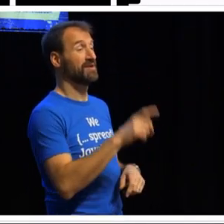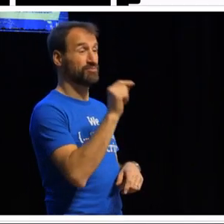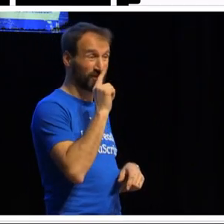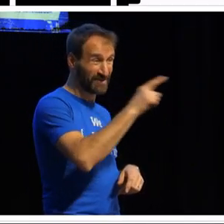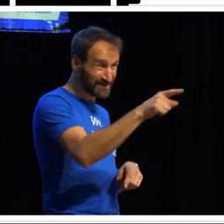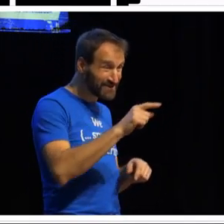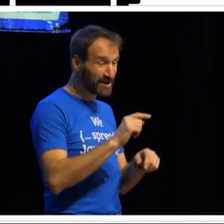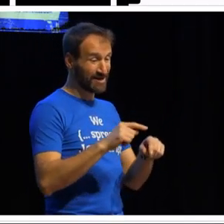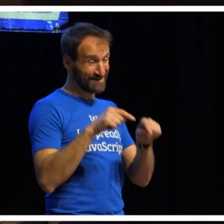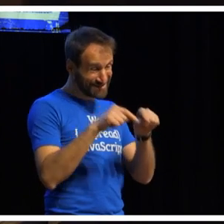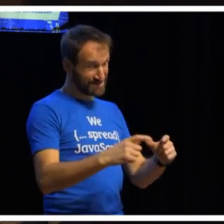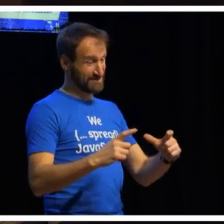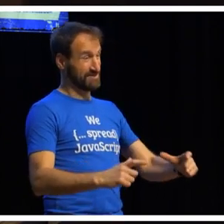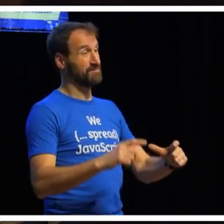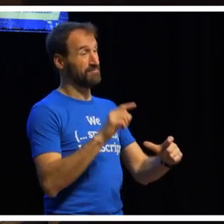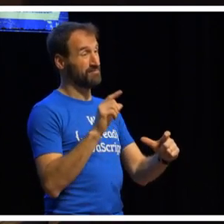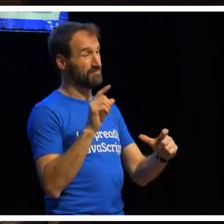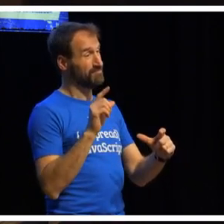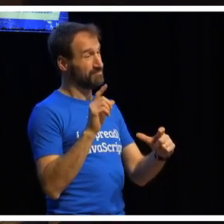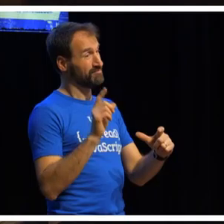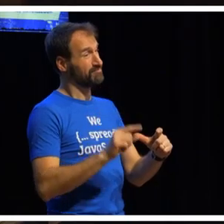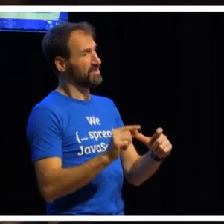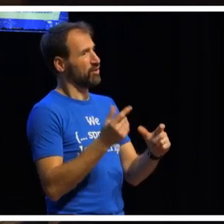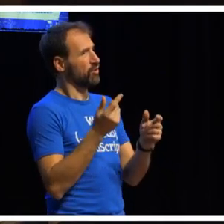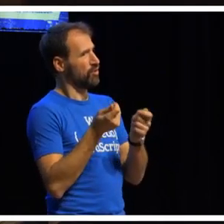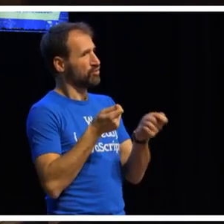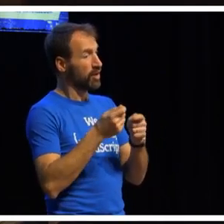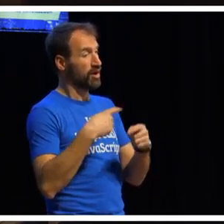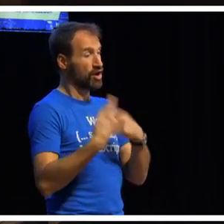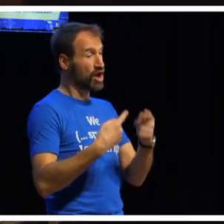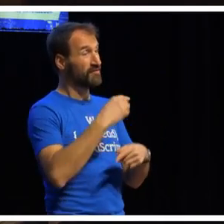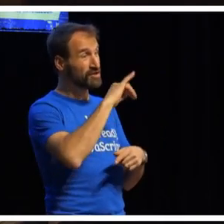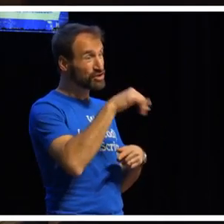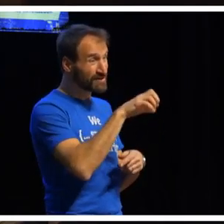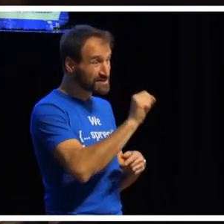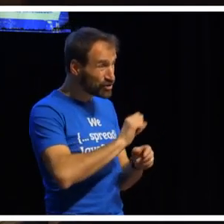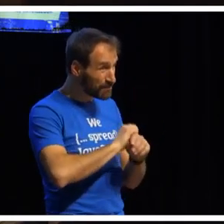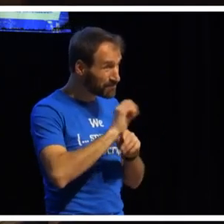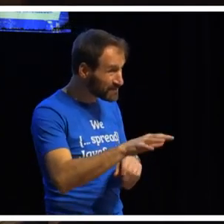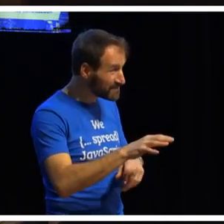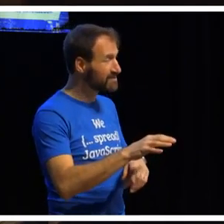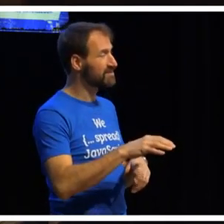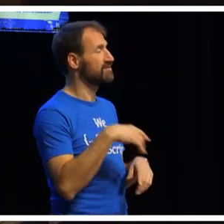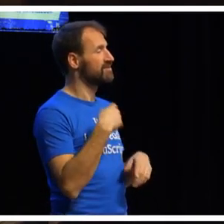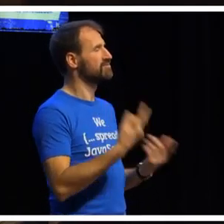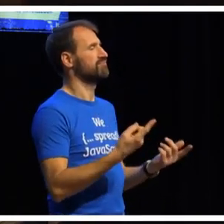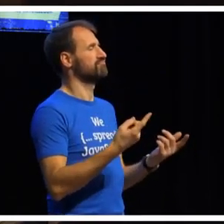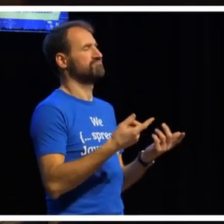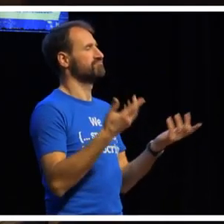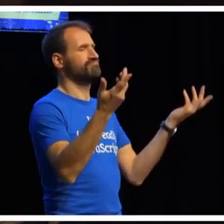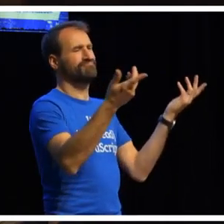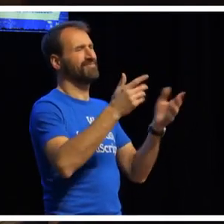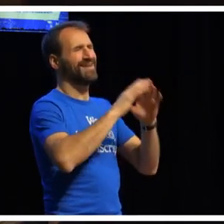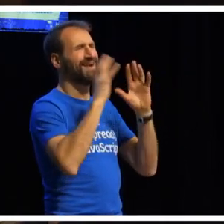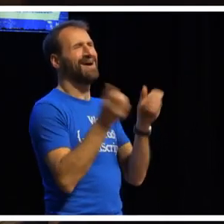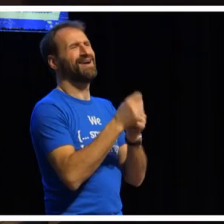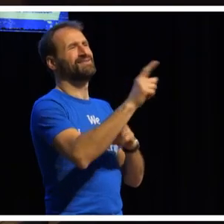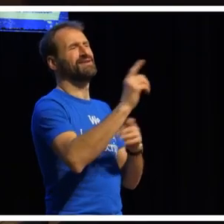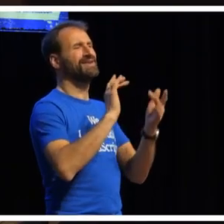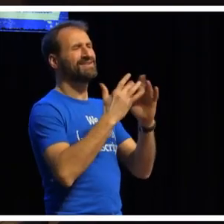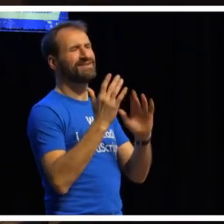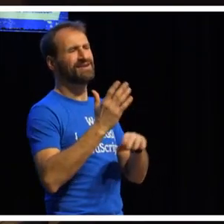this, it would be a lot better. You'd be able to write your Internet of Things service. You'd be able to